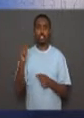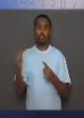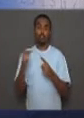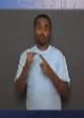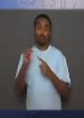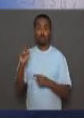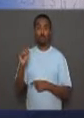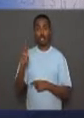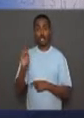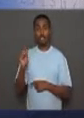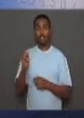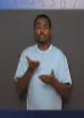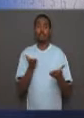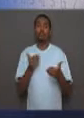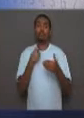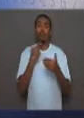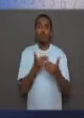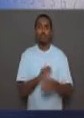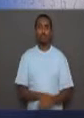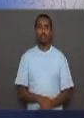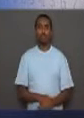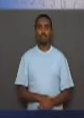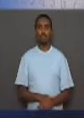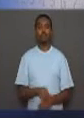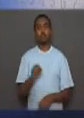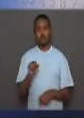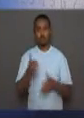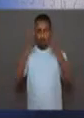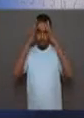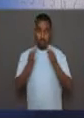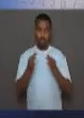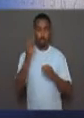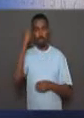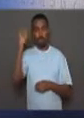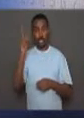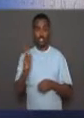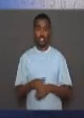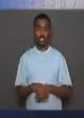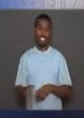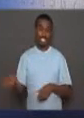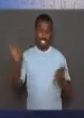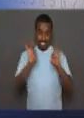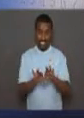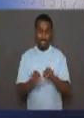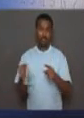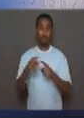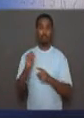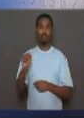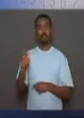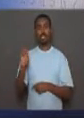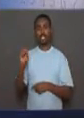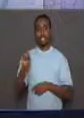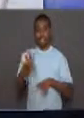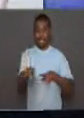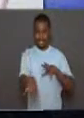to Mars? There are certain professions which seem necessary to a Mars